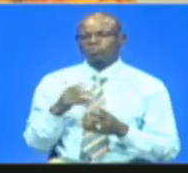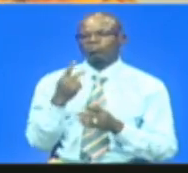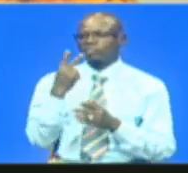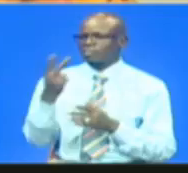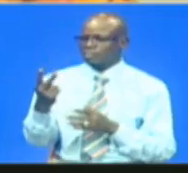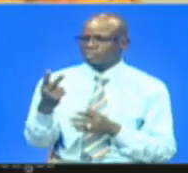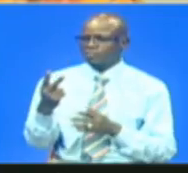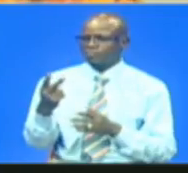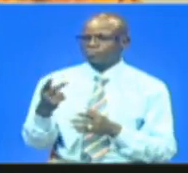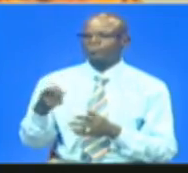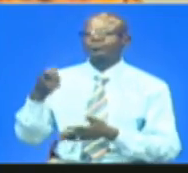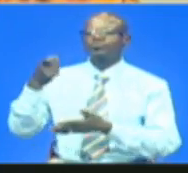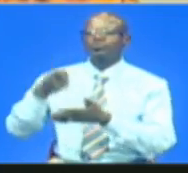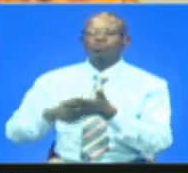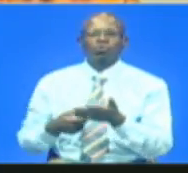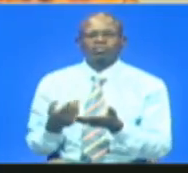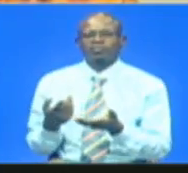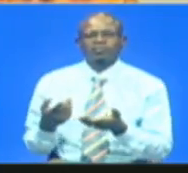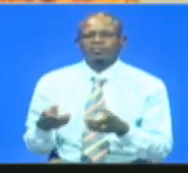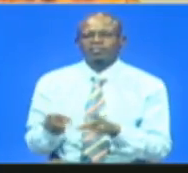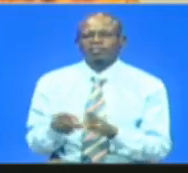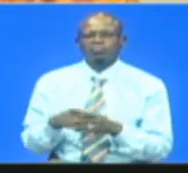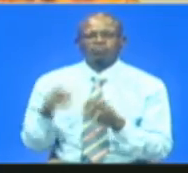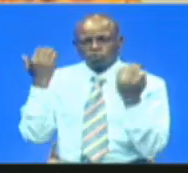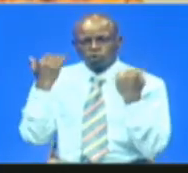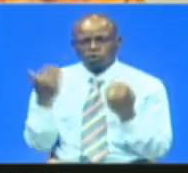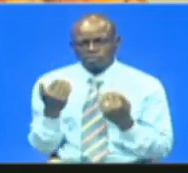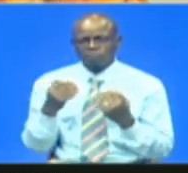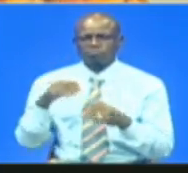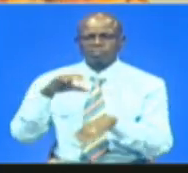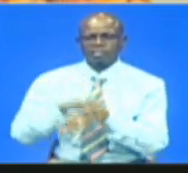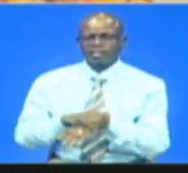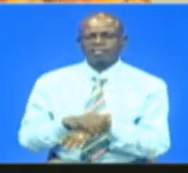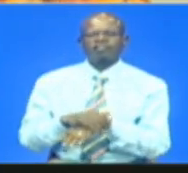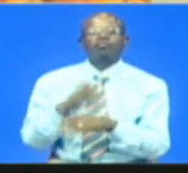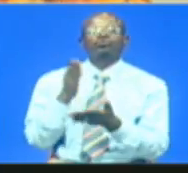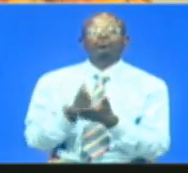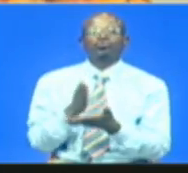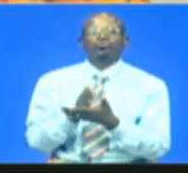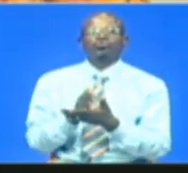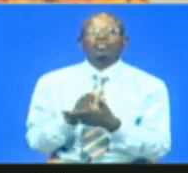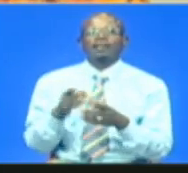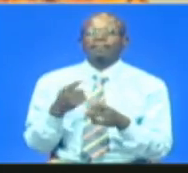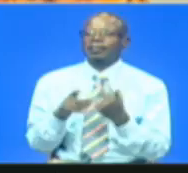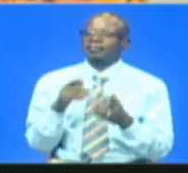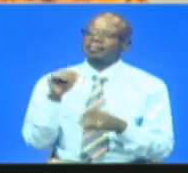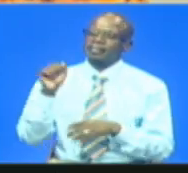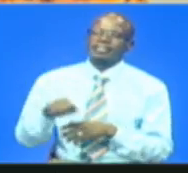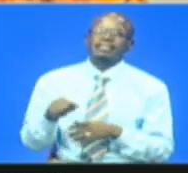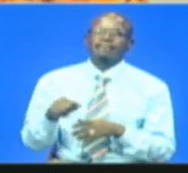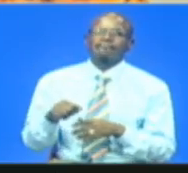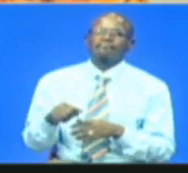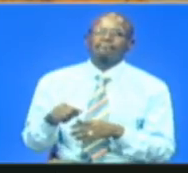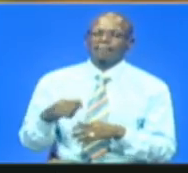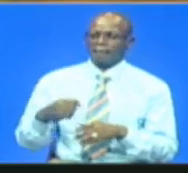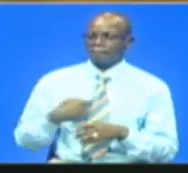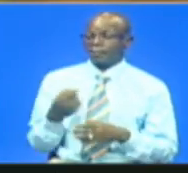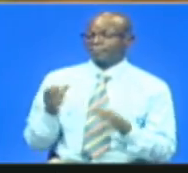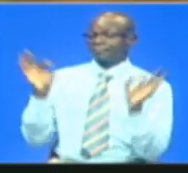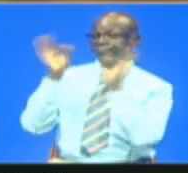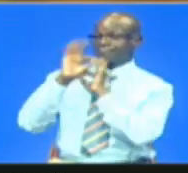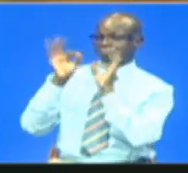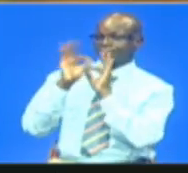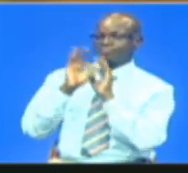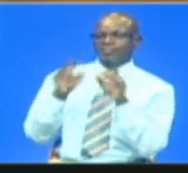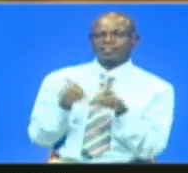the court to find differently from where they have found. Mm-hmm. But yes, I'm surprised.